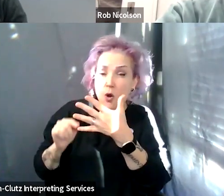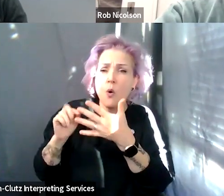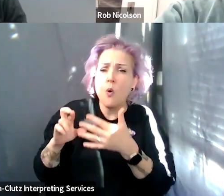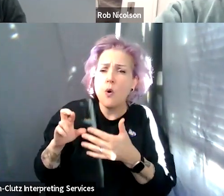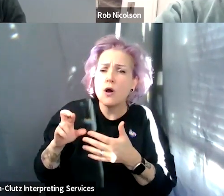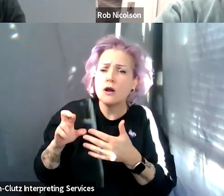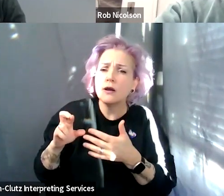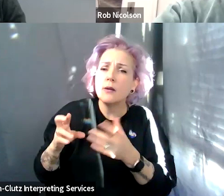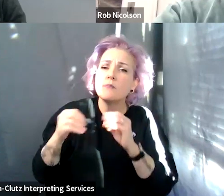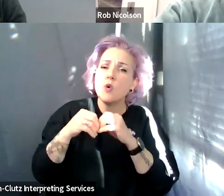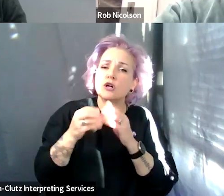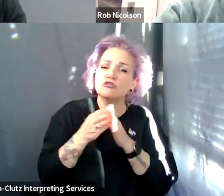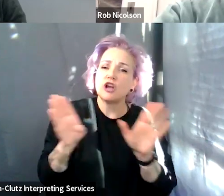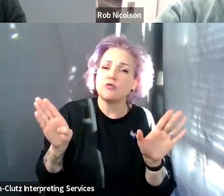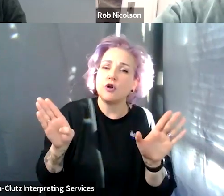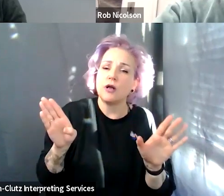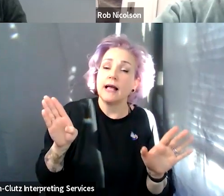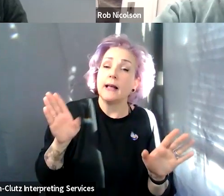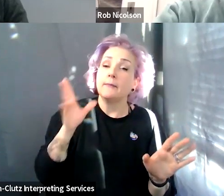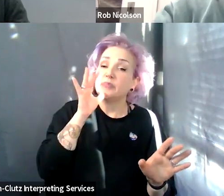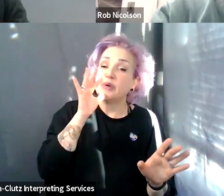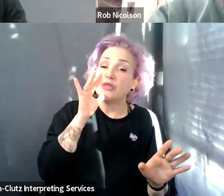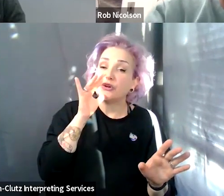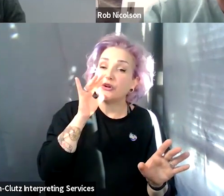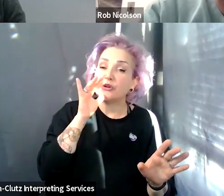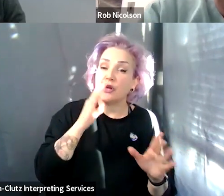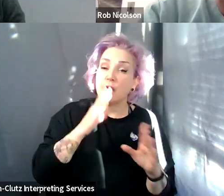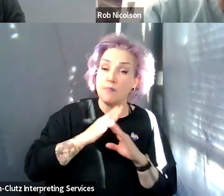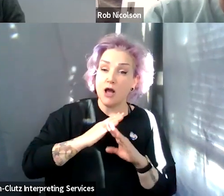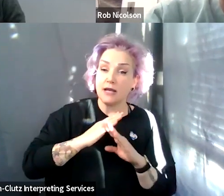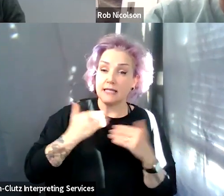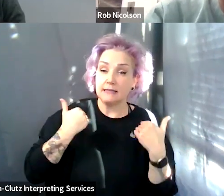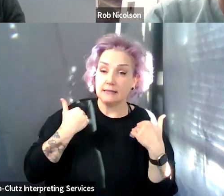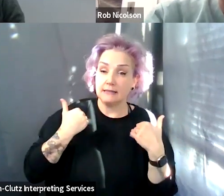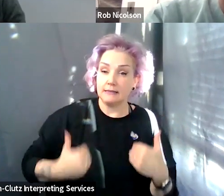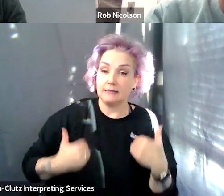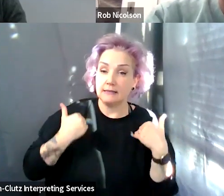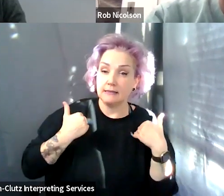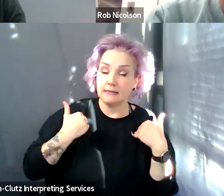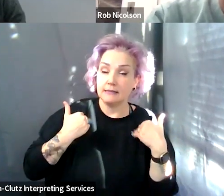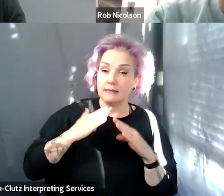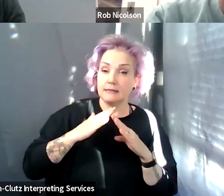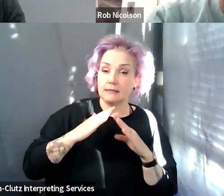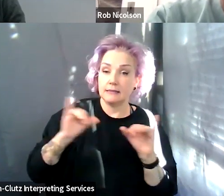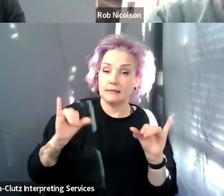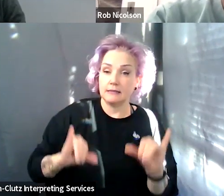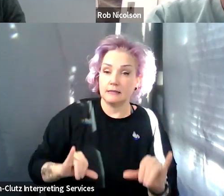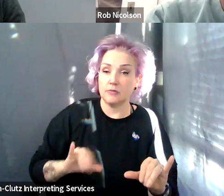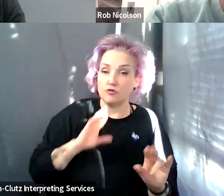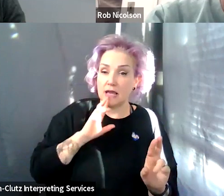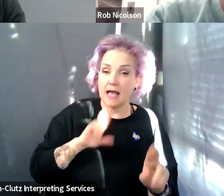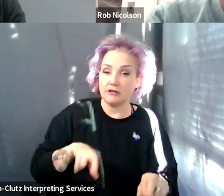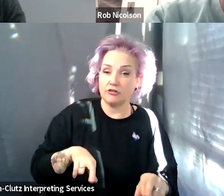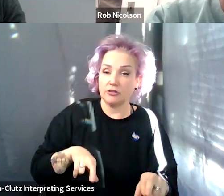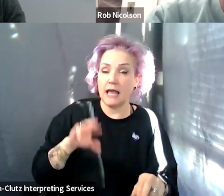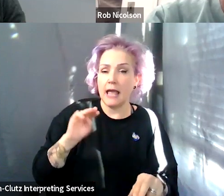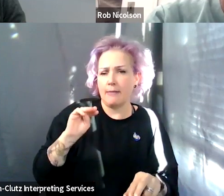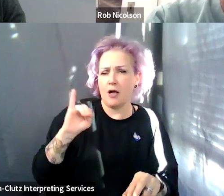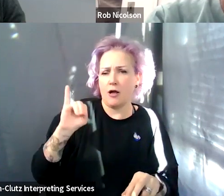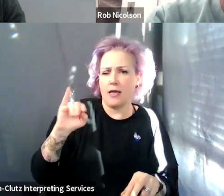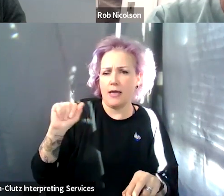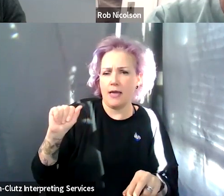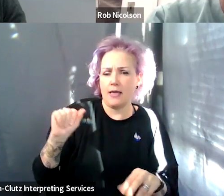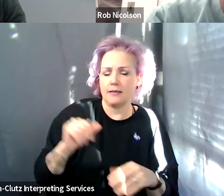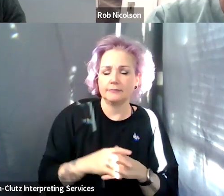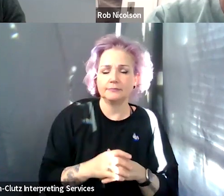it. Because I think there's a guy at Johns Hopkins, Bob Yokin, I think, who's done work on schizophrenia, and I'm not entirely familiar